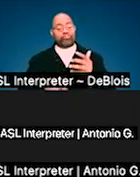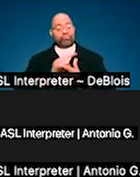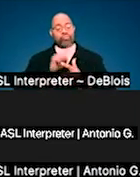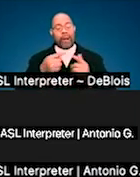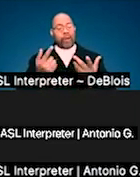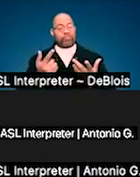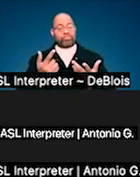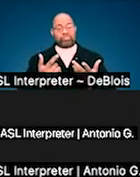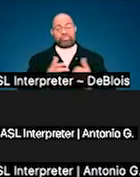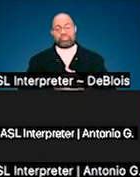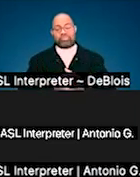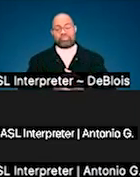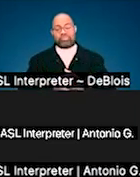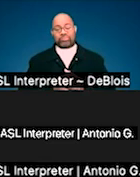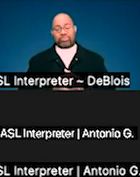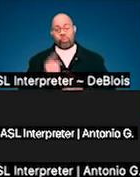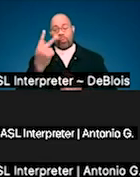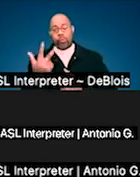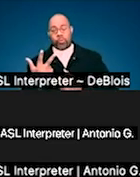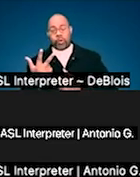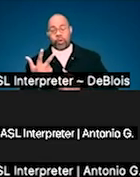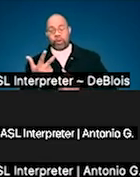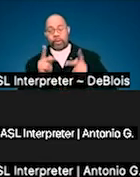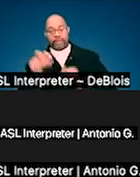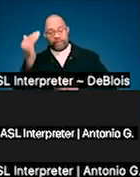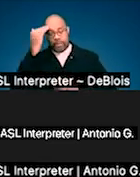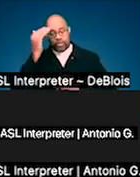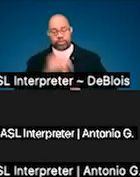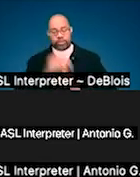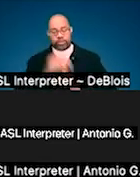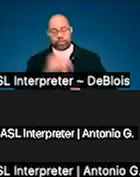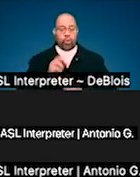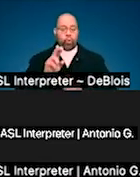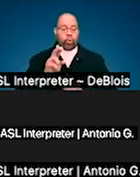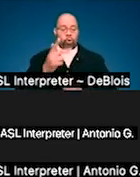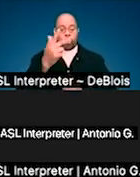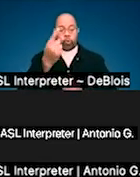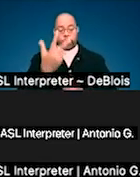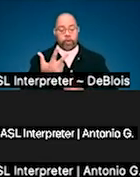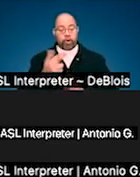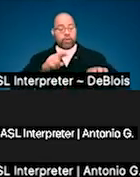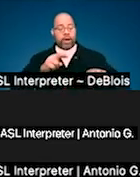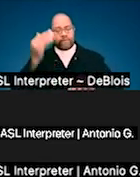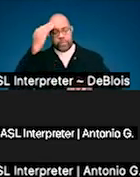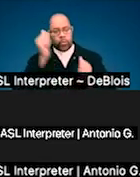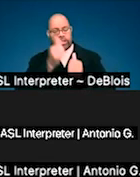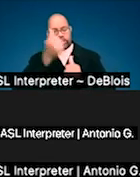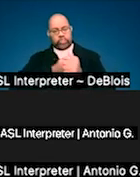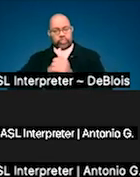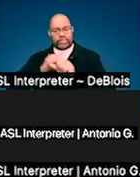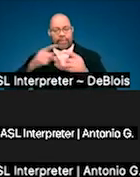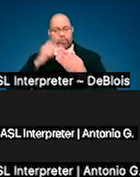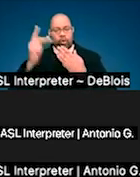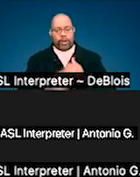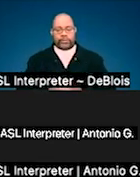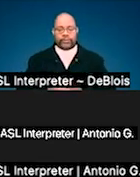about a third of folks were familiar, or a third of respondents were familiar with these different